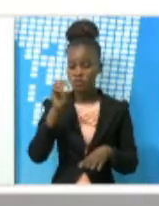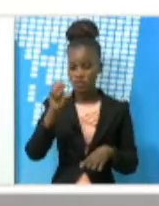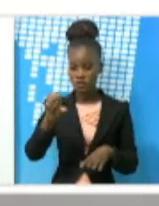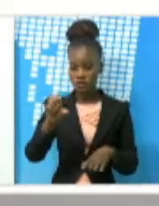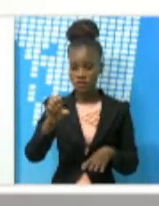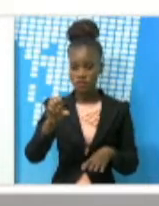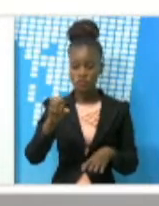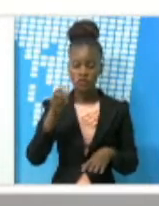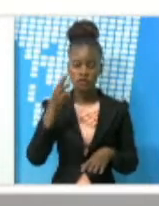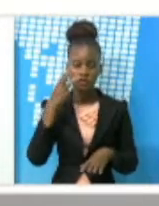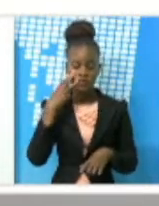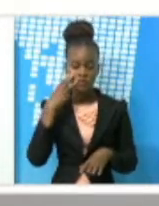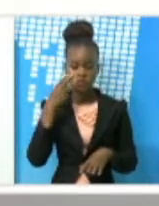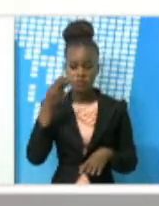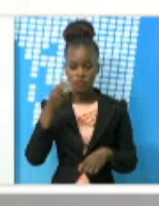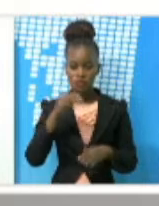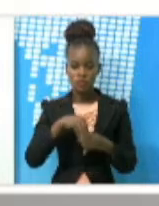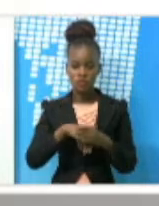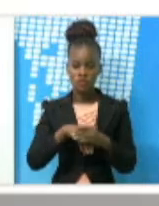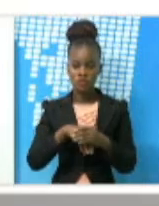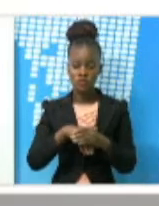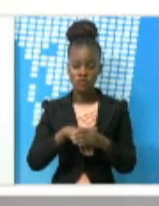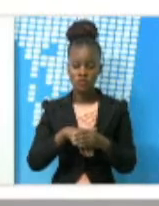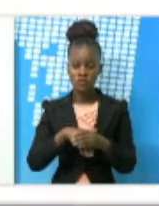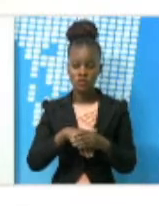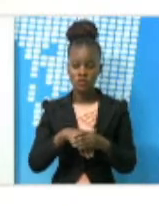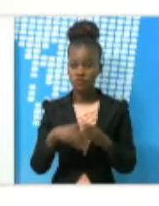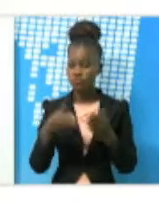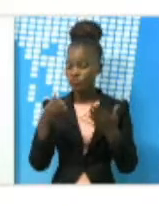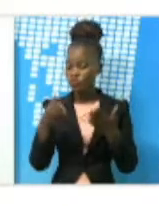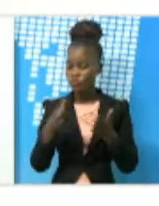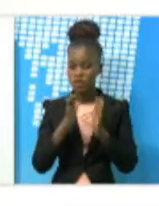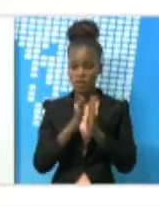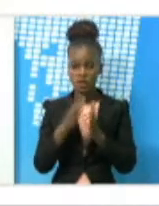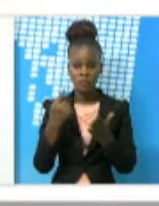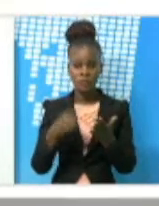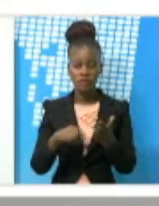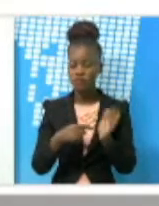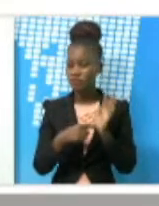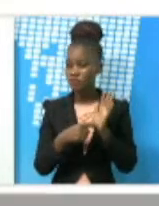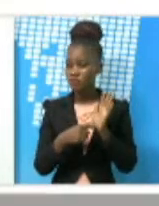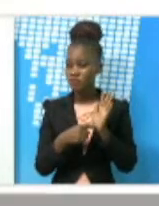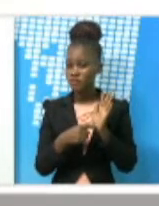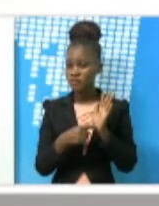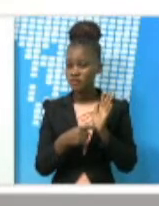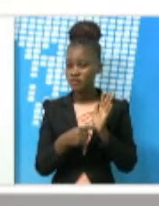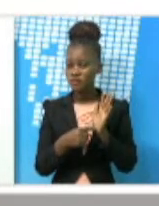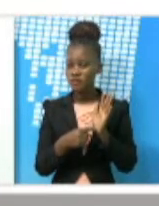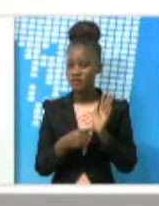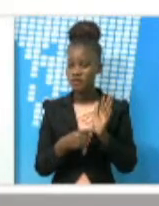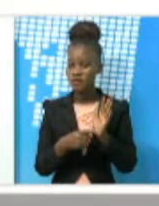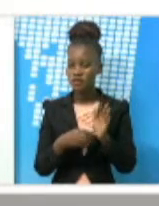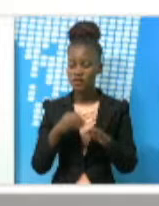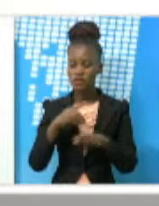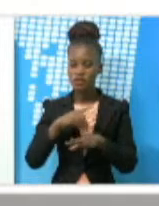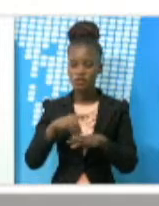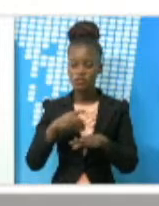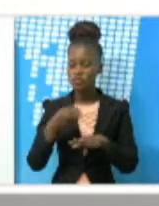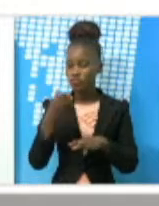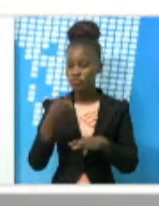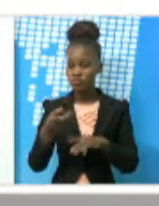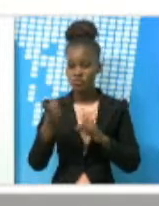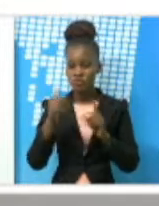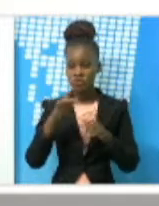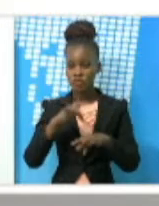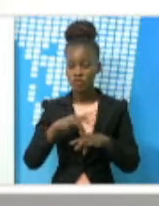3,097,000,000 in this occasion. And we want to show the rest of the districts out there that